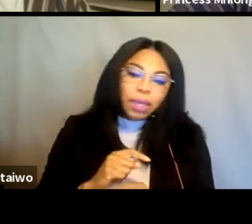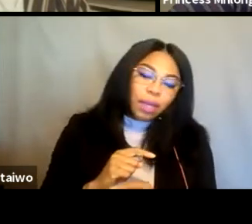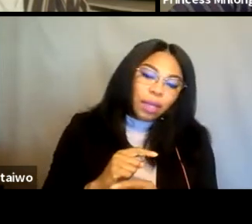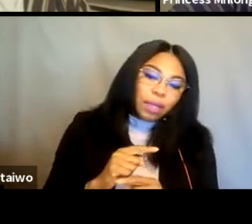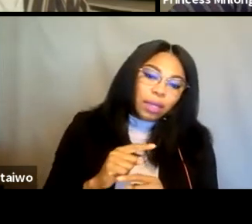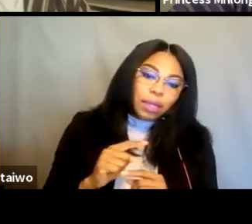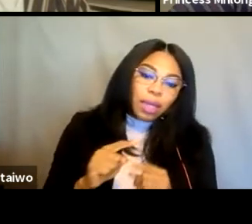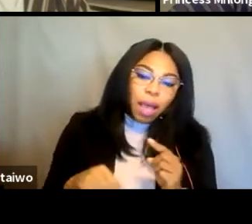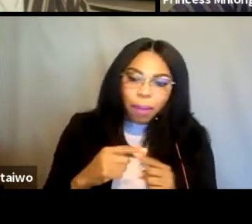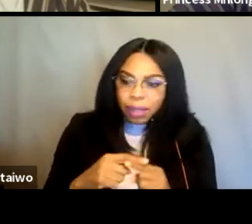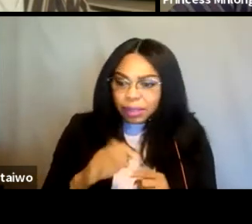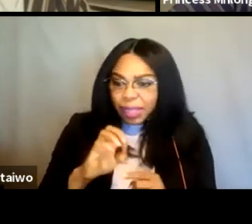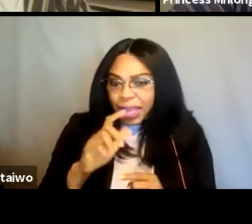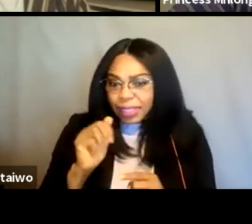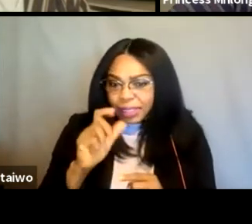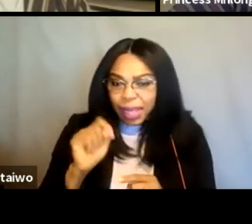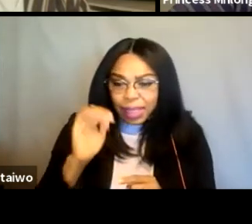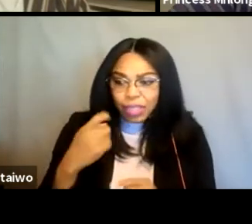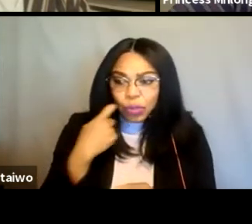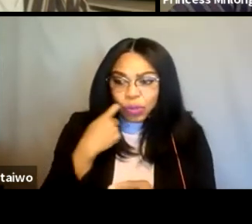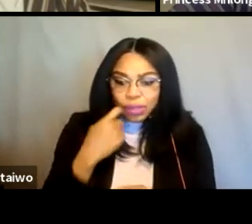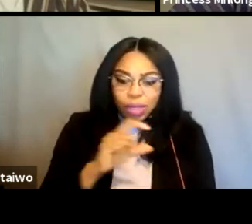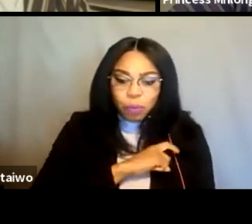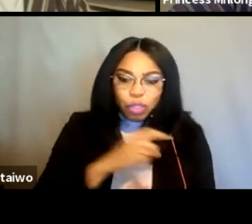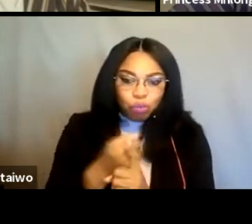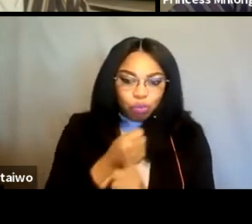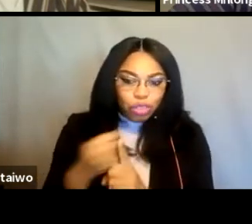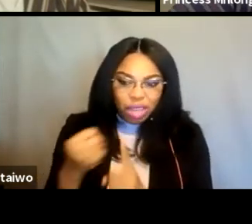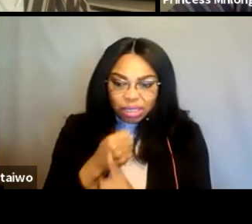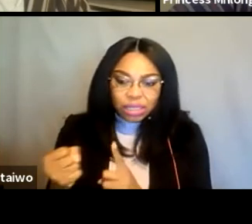Nigeria. And before that,